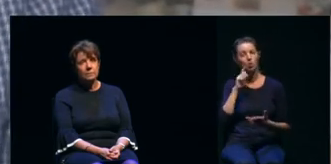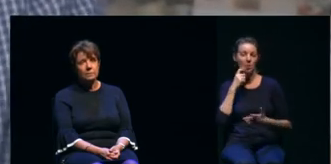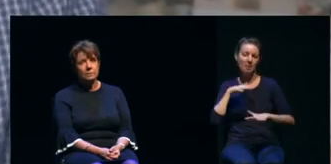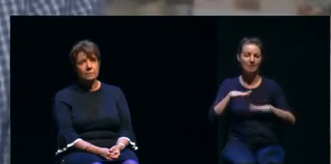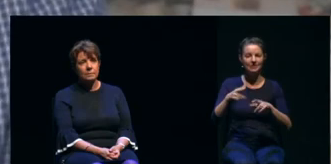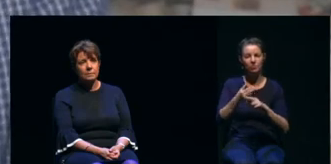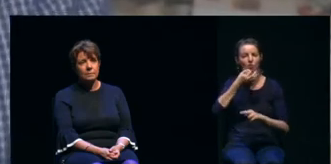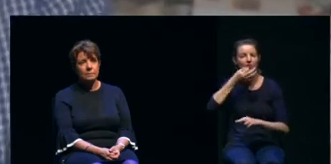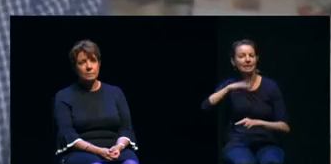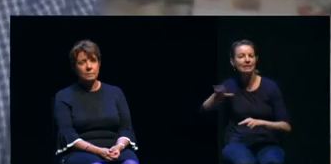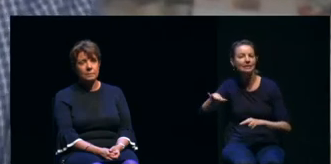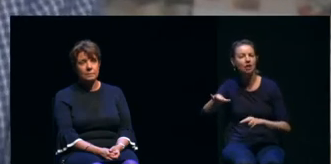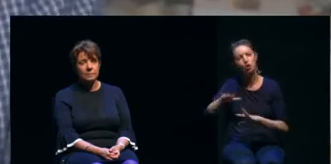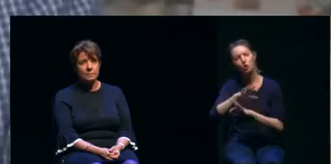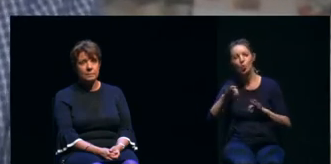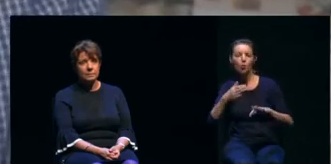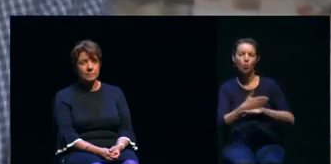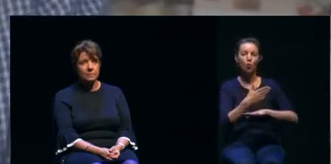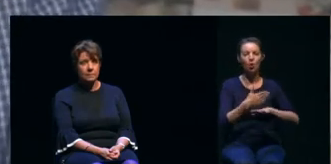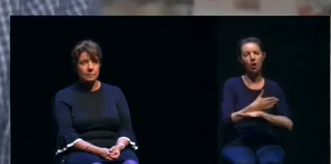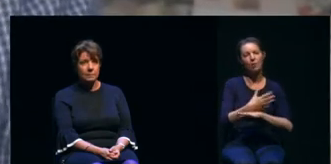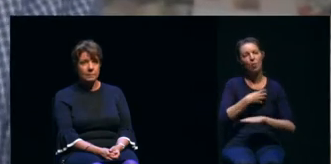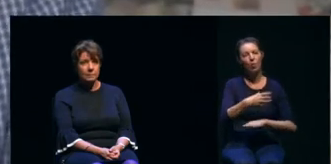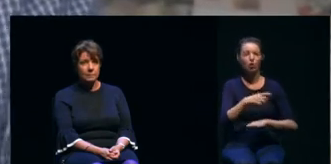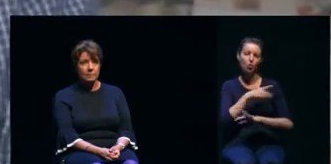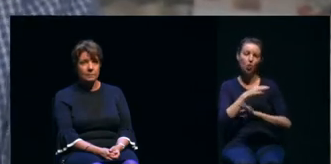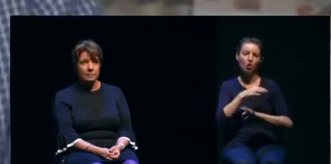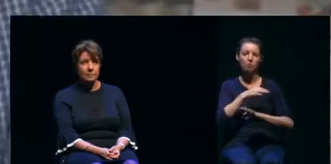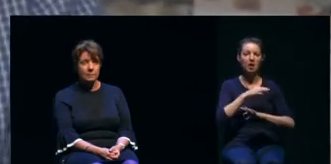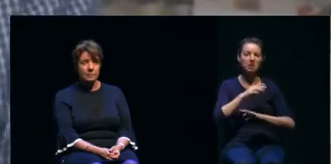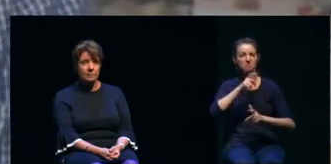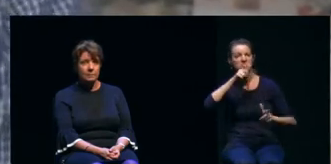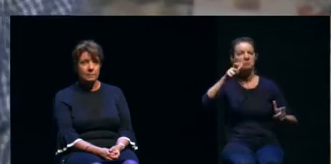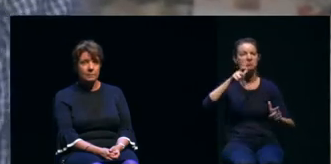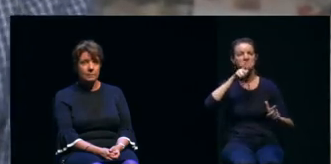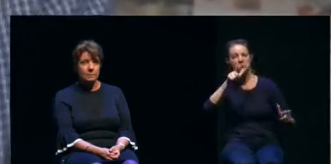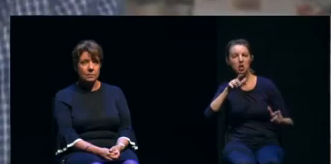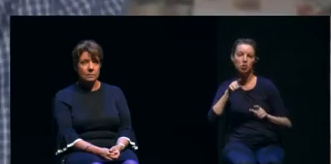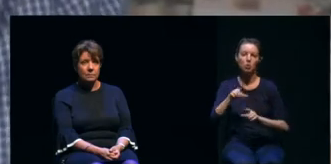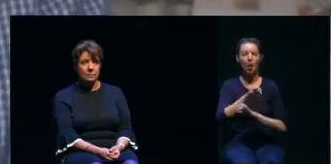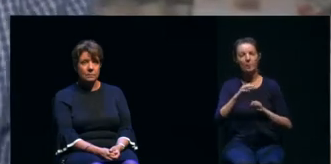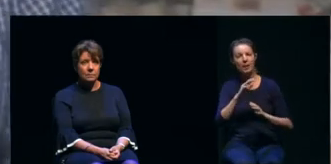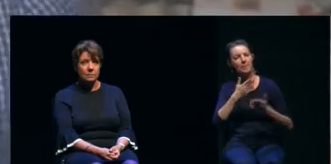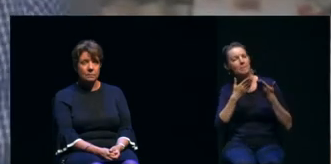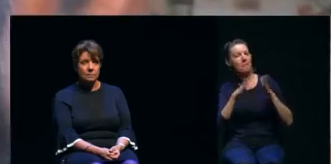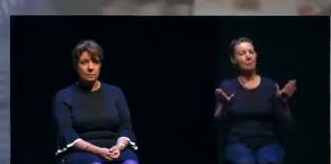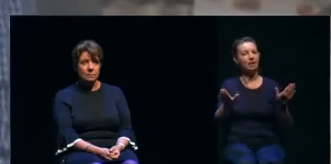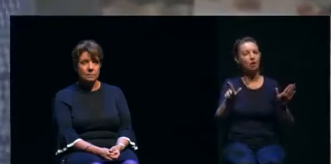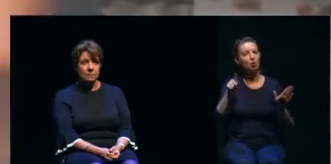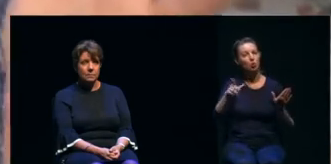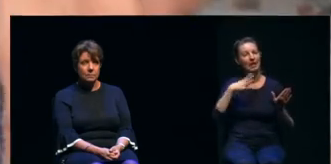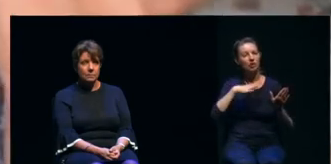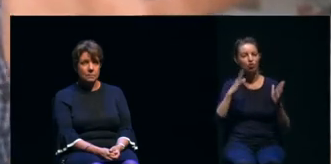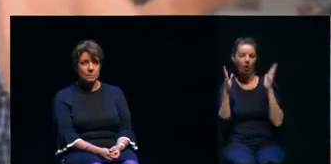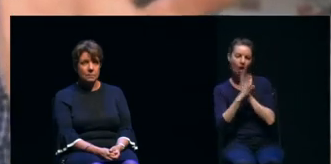this arena and you will not be able to work as much as you do and you will not be as vocal as you are and you will not be as public as you are and you will have to be removed for 20 years